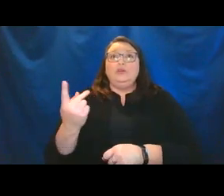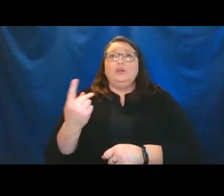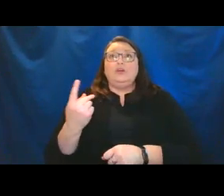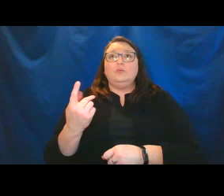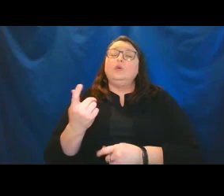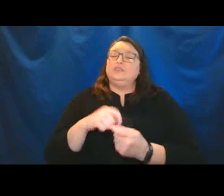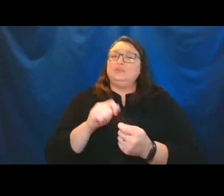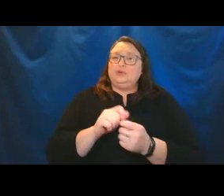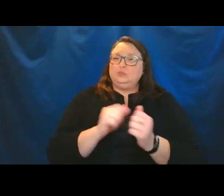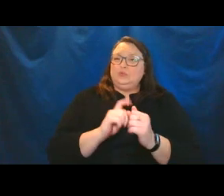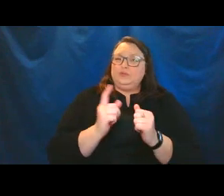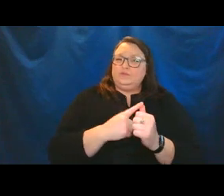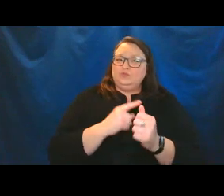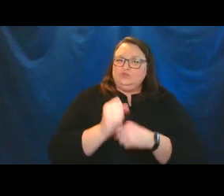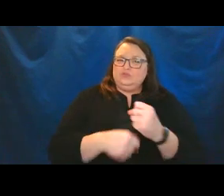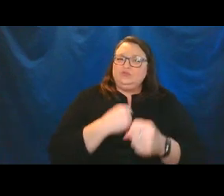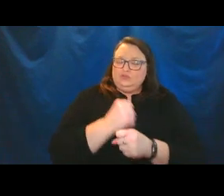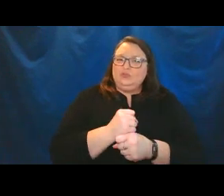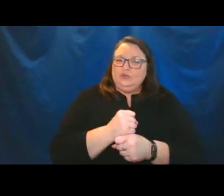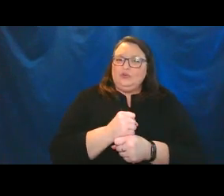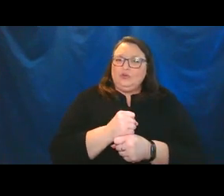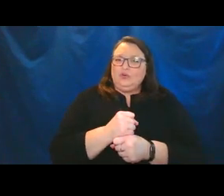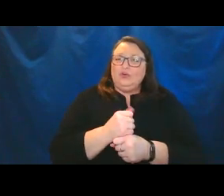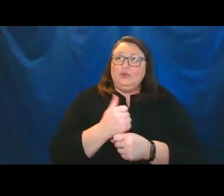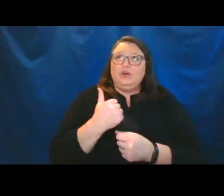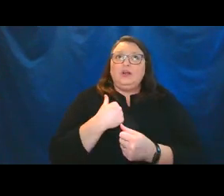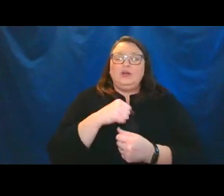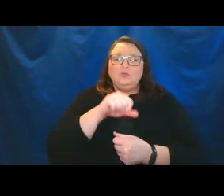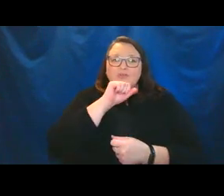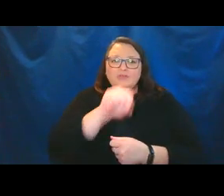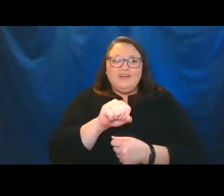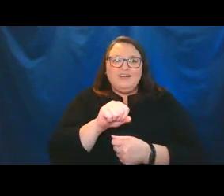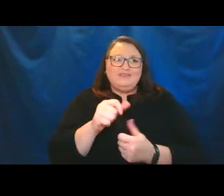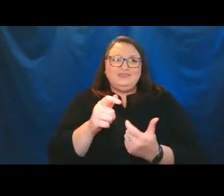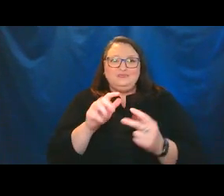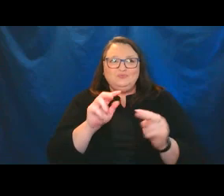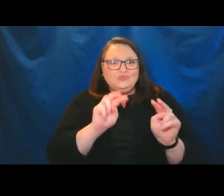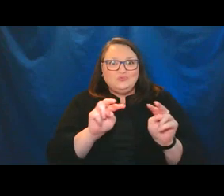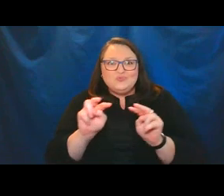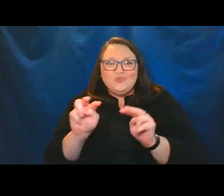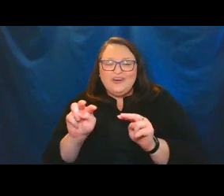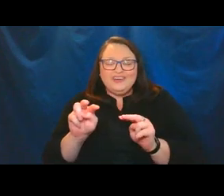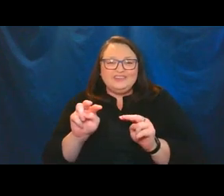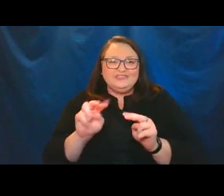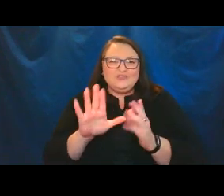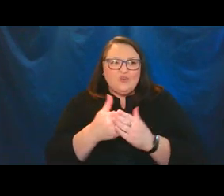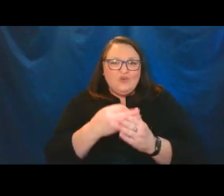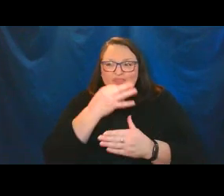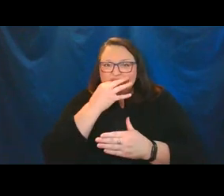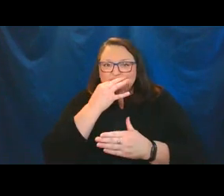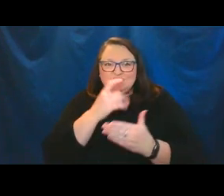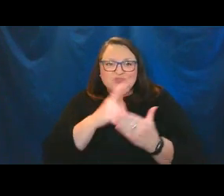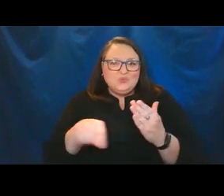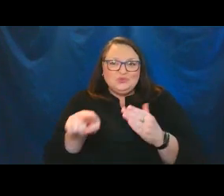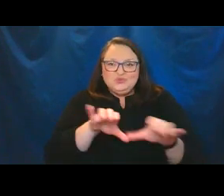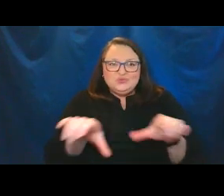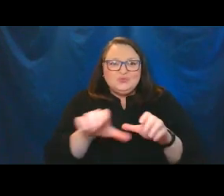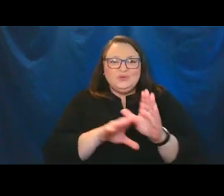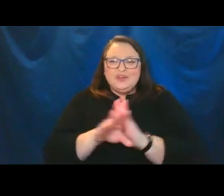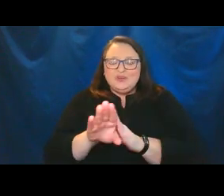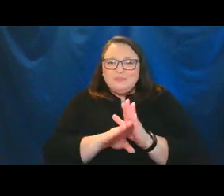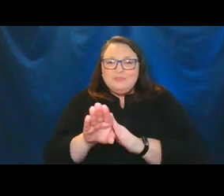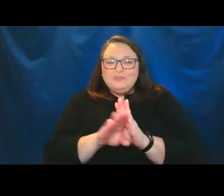especially with this first year, I just would love to be a fly on the wall watching the expertise of what y'all are doing and building